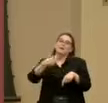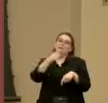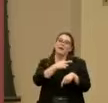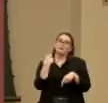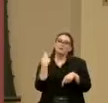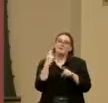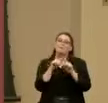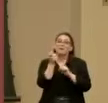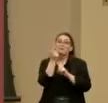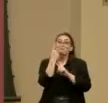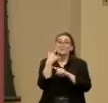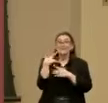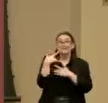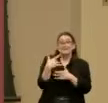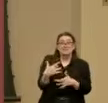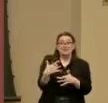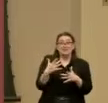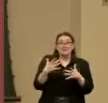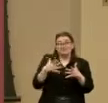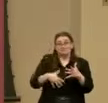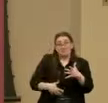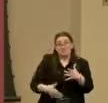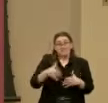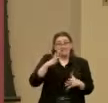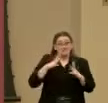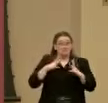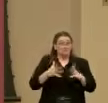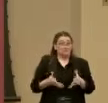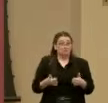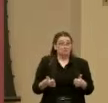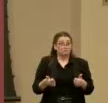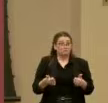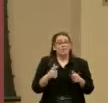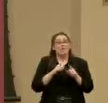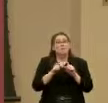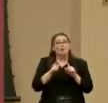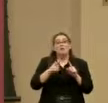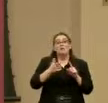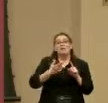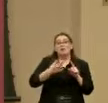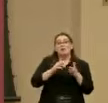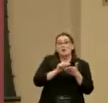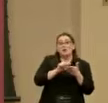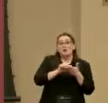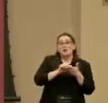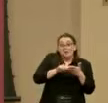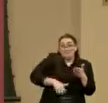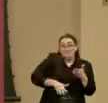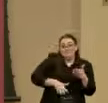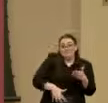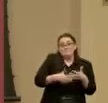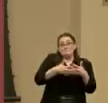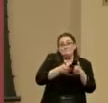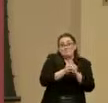lupus pregnancies actually turn out fine. But there are slightly higher rates of miscarriage, preterm labor,